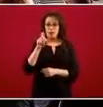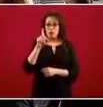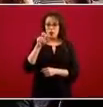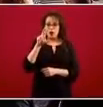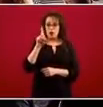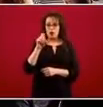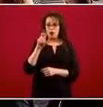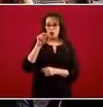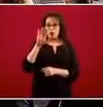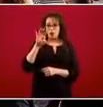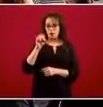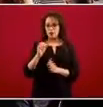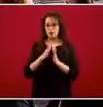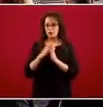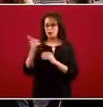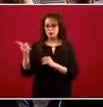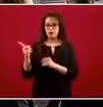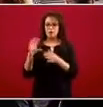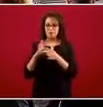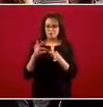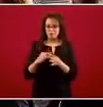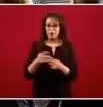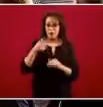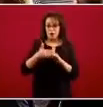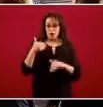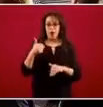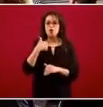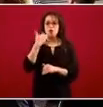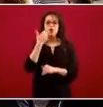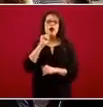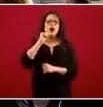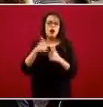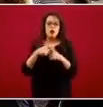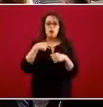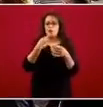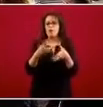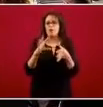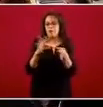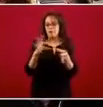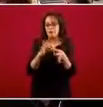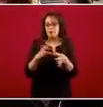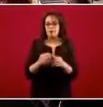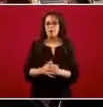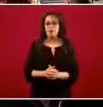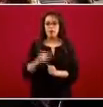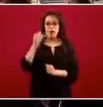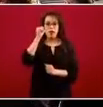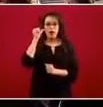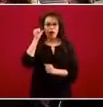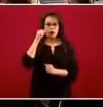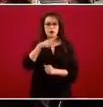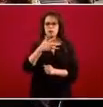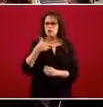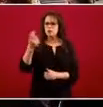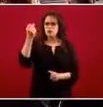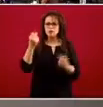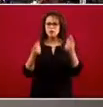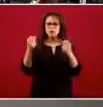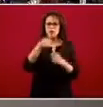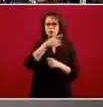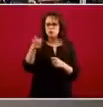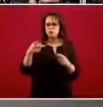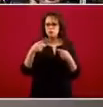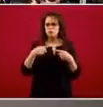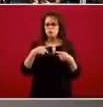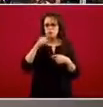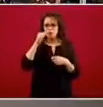Now please, Dr. Eduardo Robles will have the floor shortly, but I would like to say something first. Yesterday there